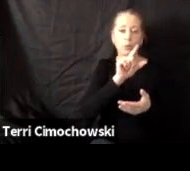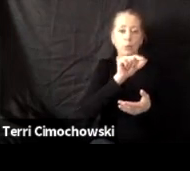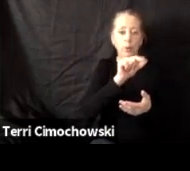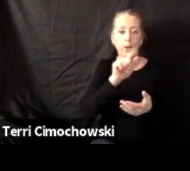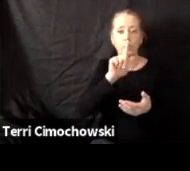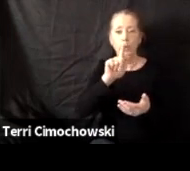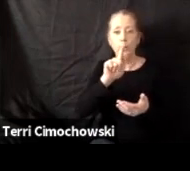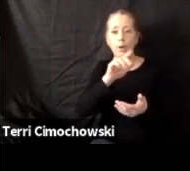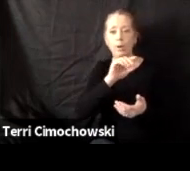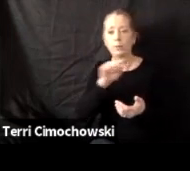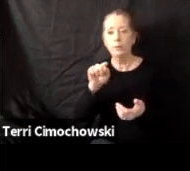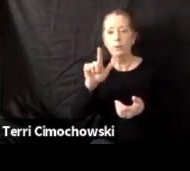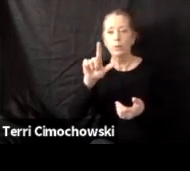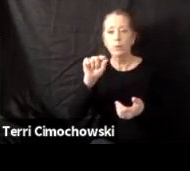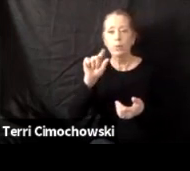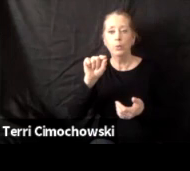Then if you